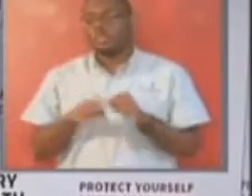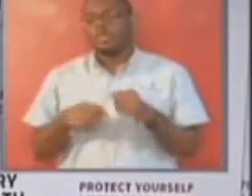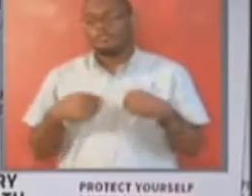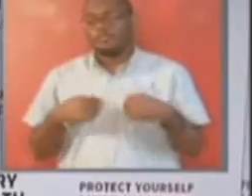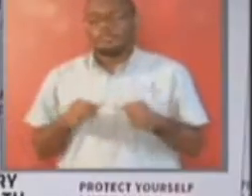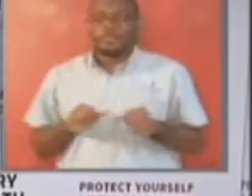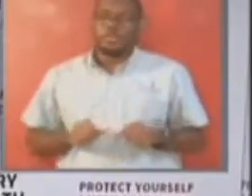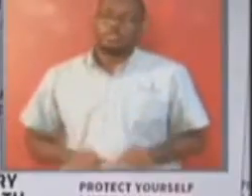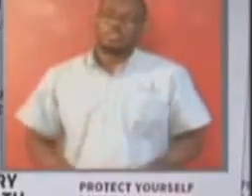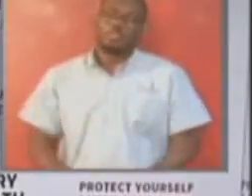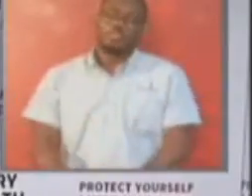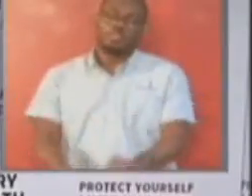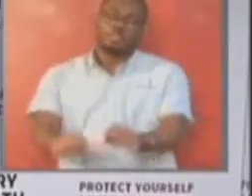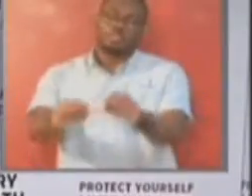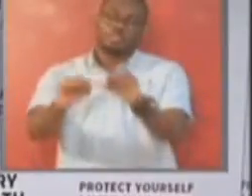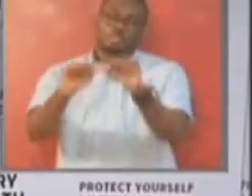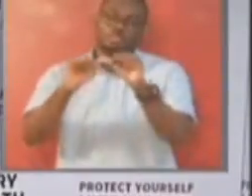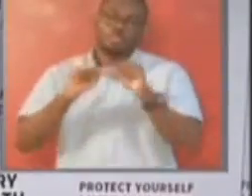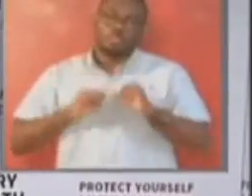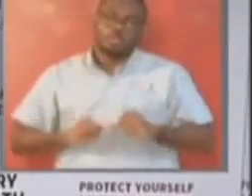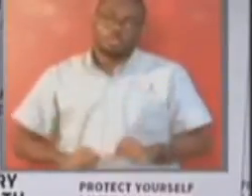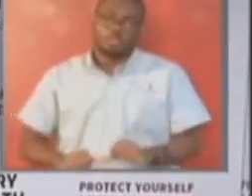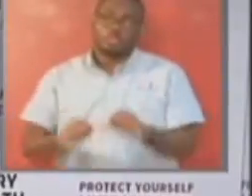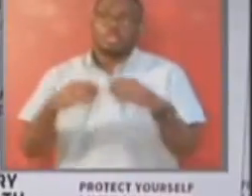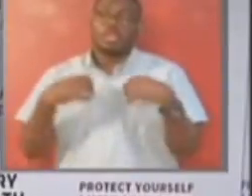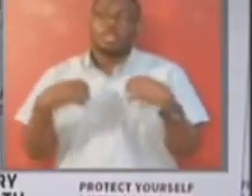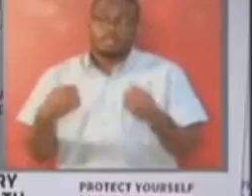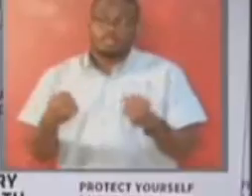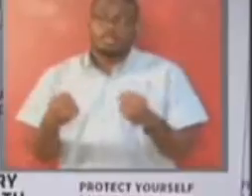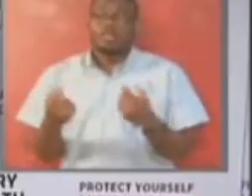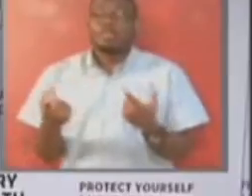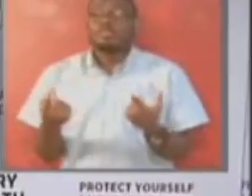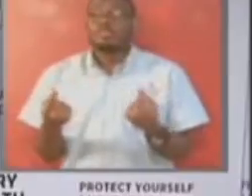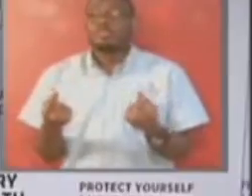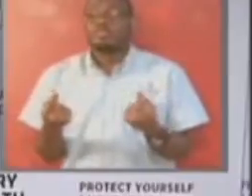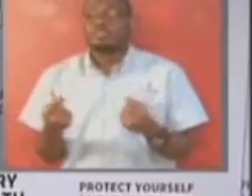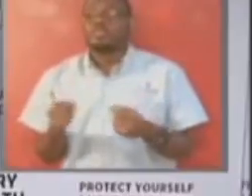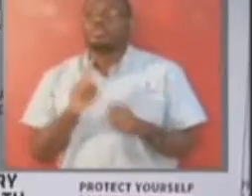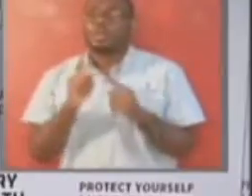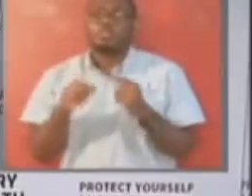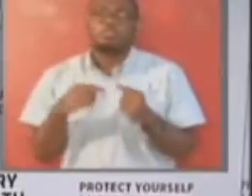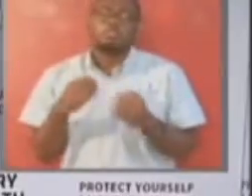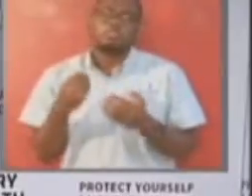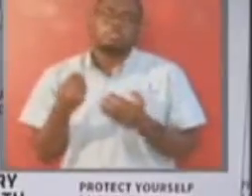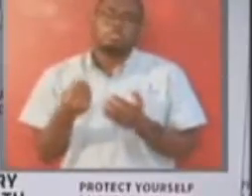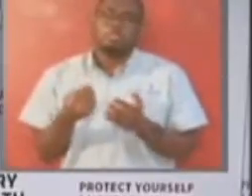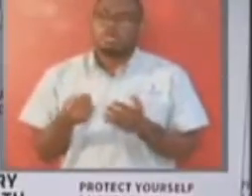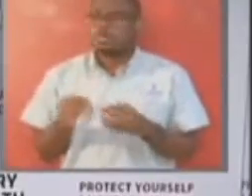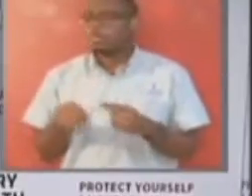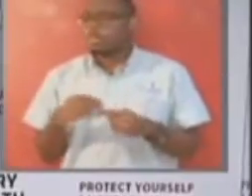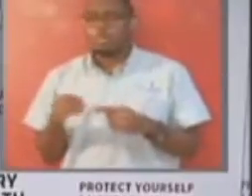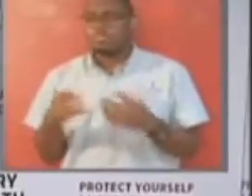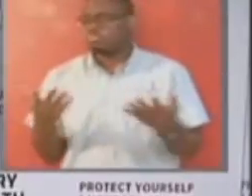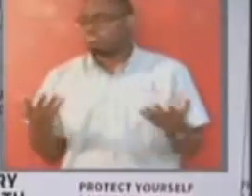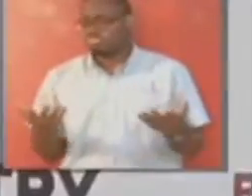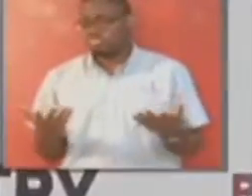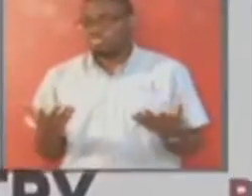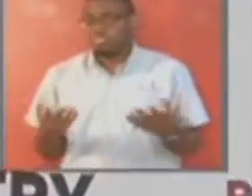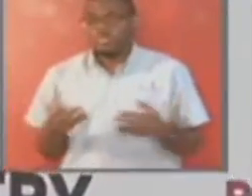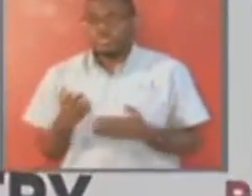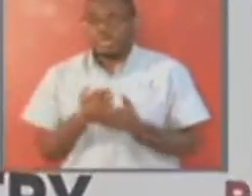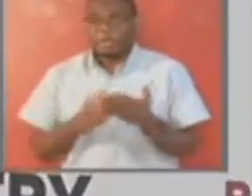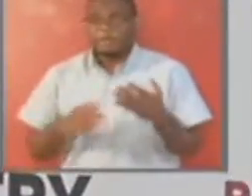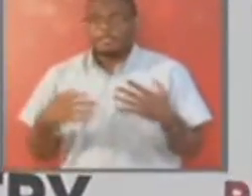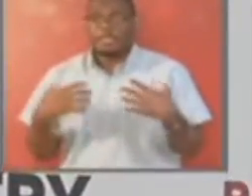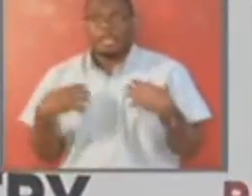pandemic, I know that, we talk about things like burnout among healthcare workers. And